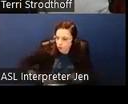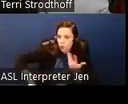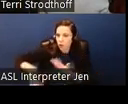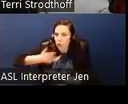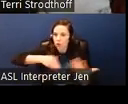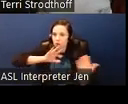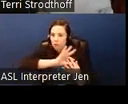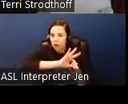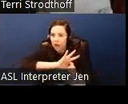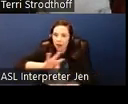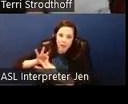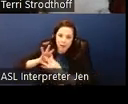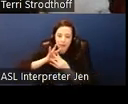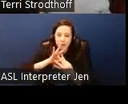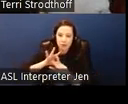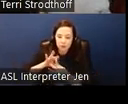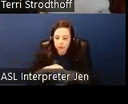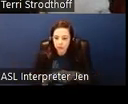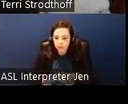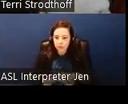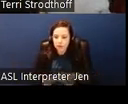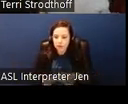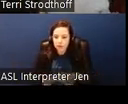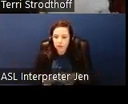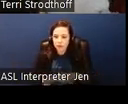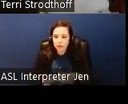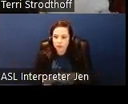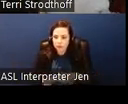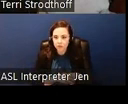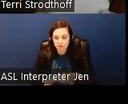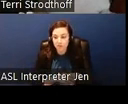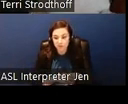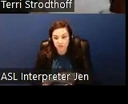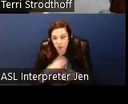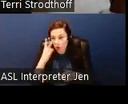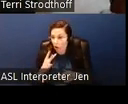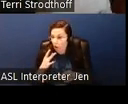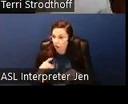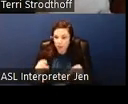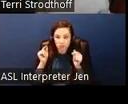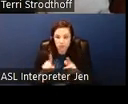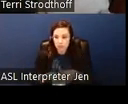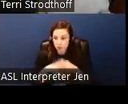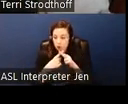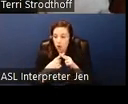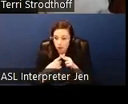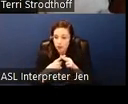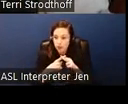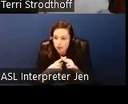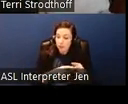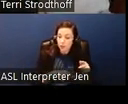people. Also is one of the earliest parts of our brain to come online. In utero, up to 3 years old, it's developing into